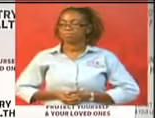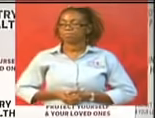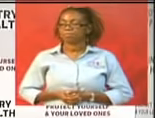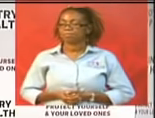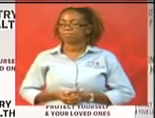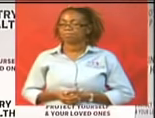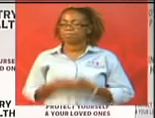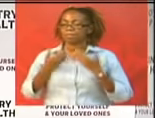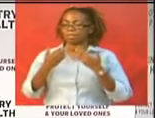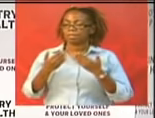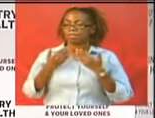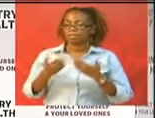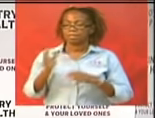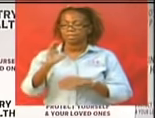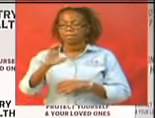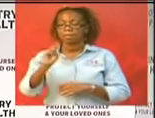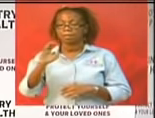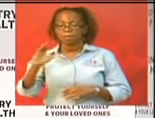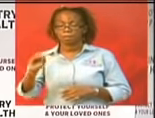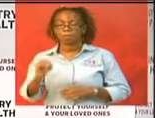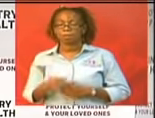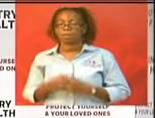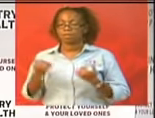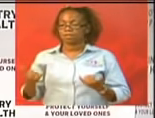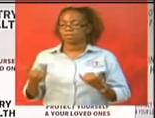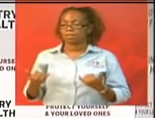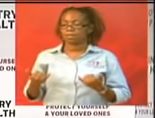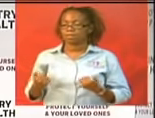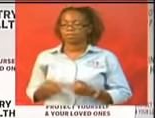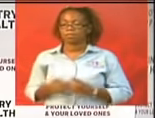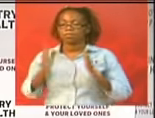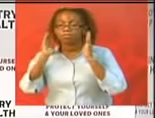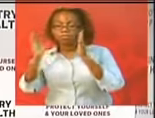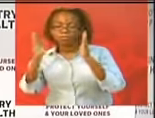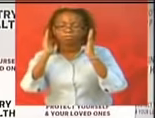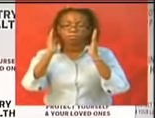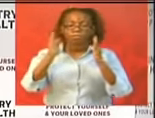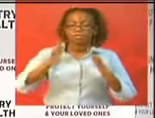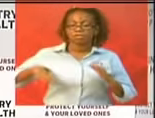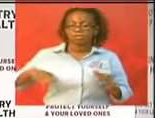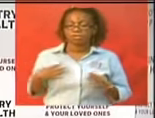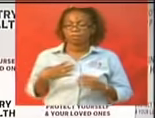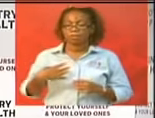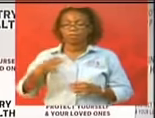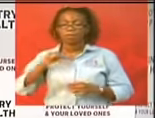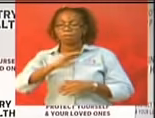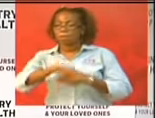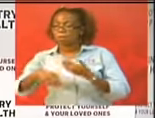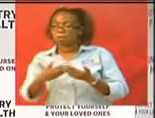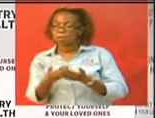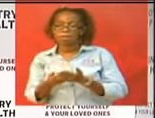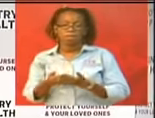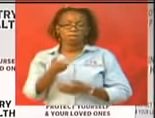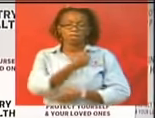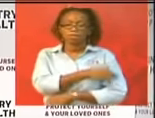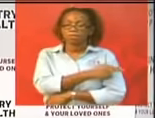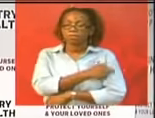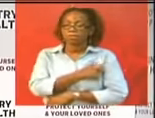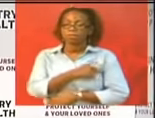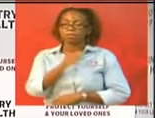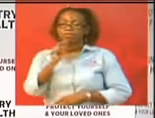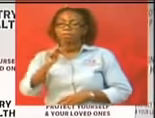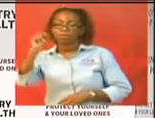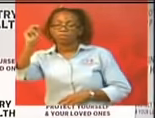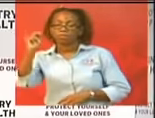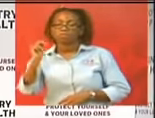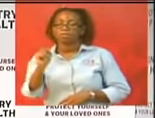Thank you, CMO. Well, we move from the CMO to the CEO of the NCRHA, Mr. Davlin Thomas, who will update